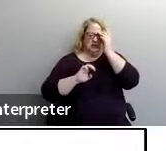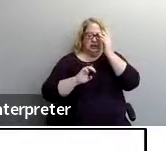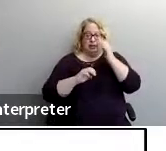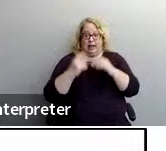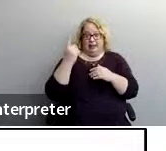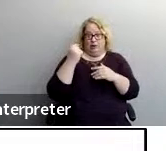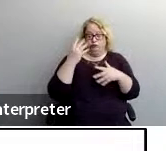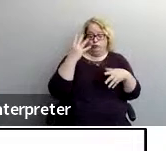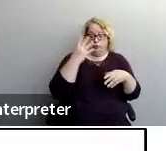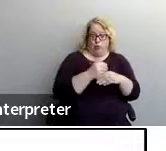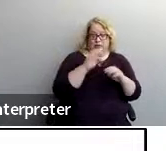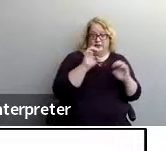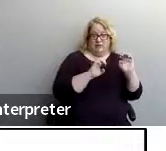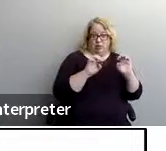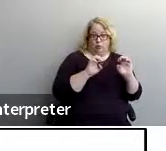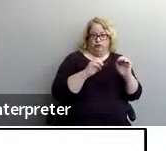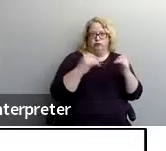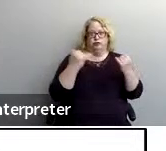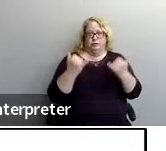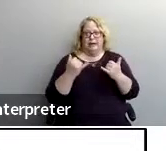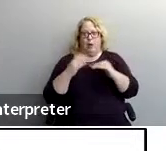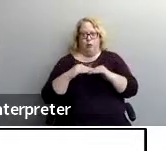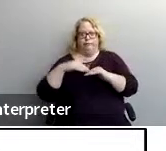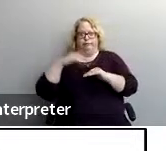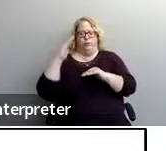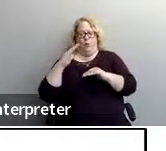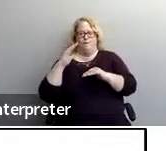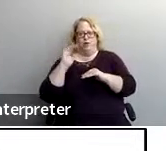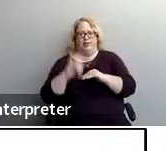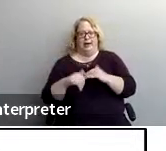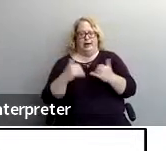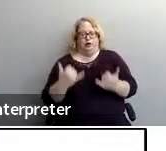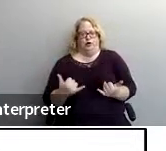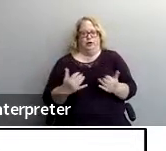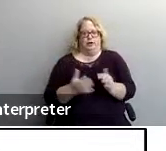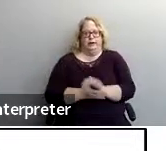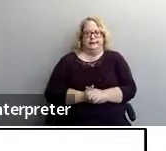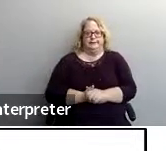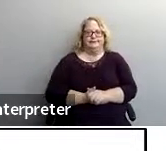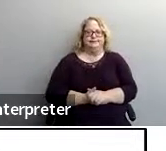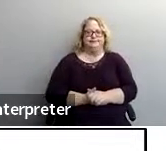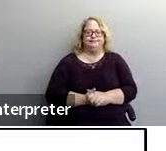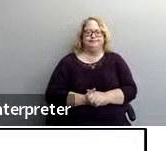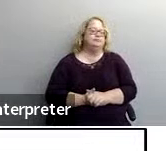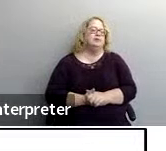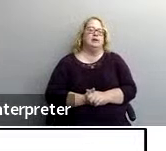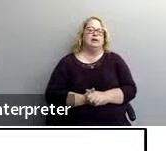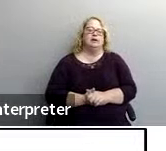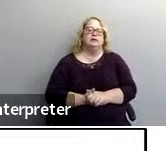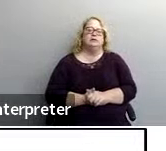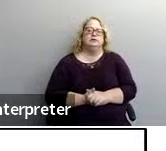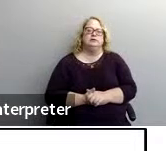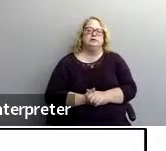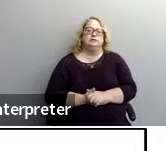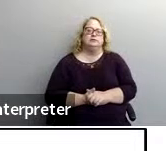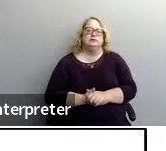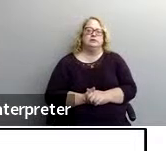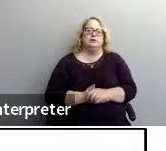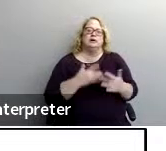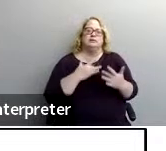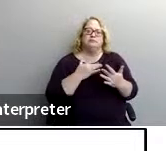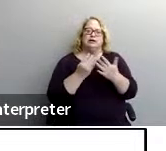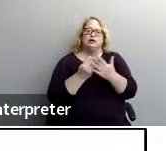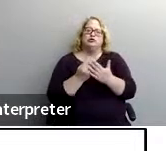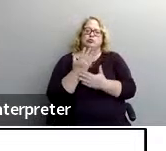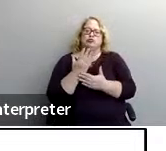like last year's total evaluation, we have reached those evaluations right now currently. It is custom that in the spring, we